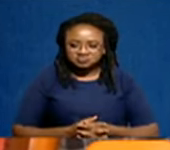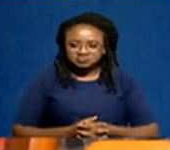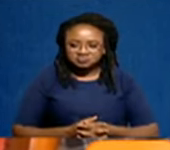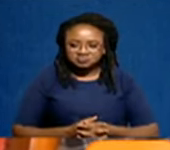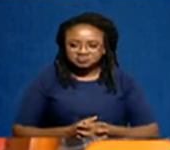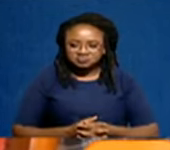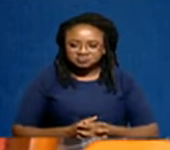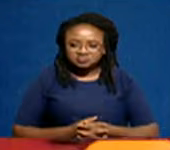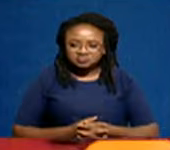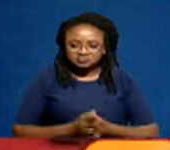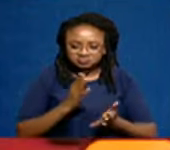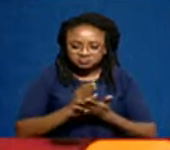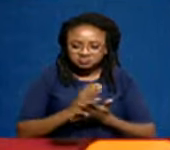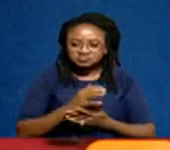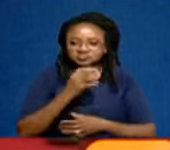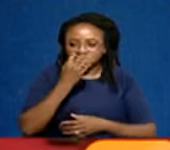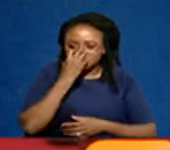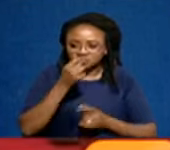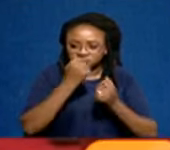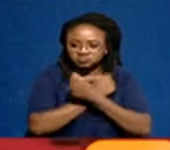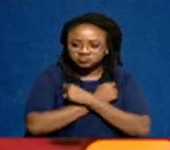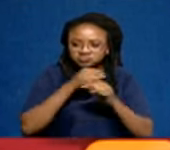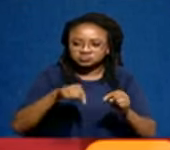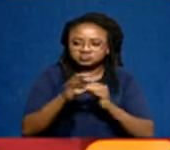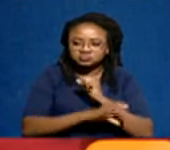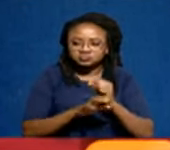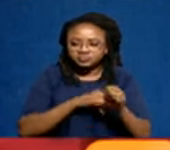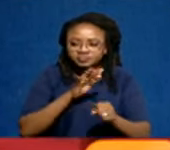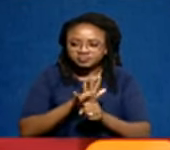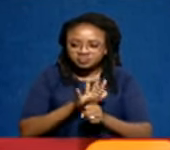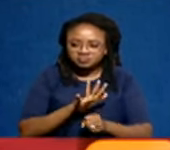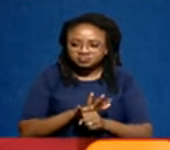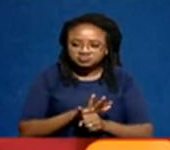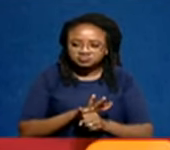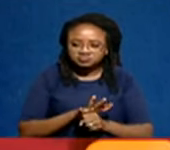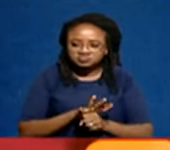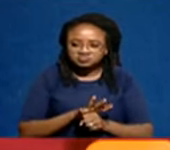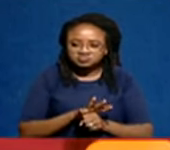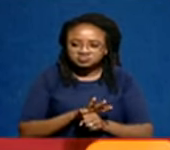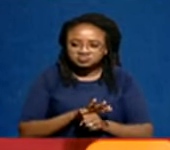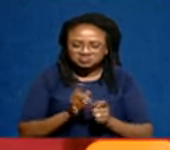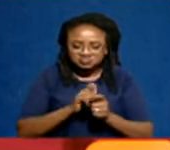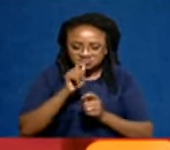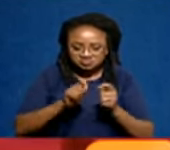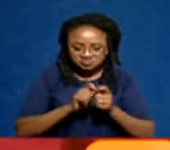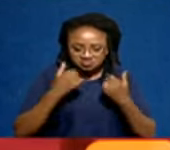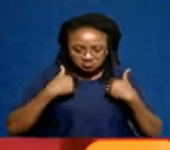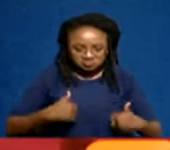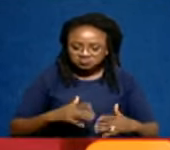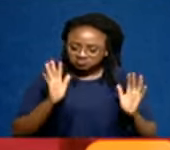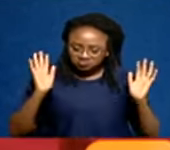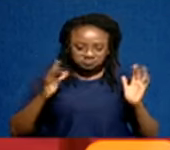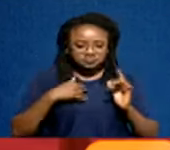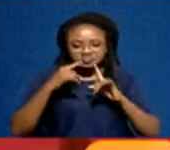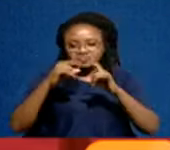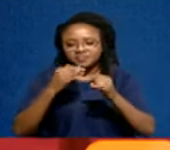He loves us so much, he loves this country so much that especially myself, I have no words to say